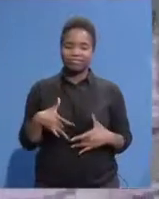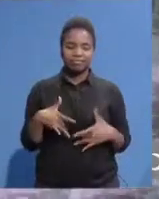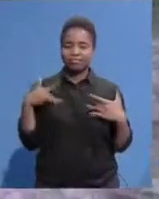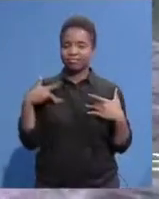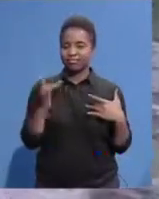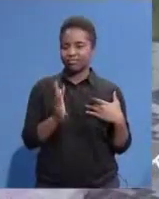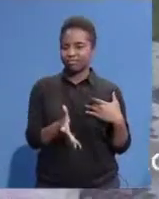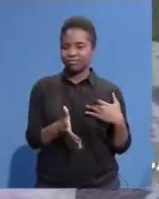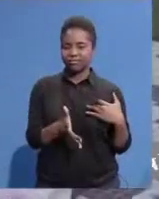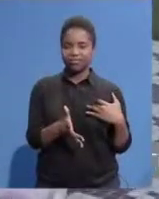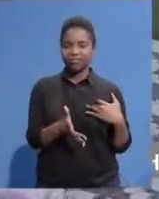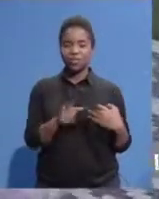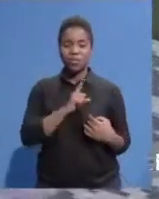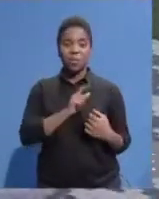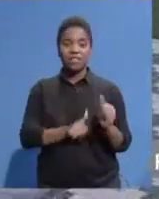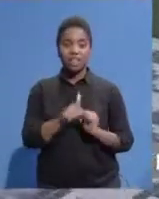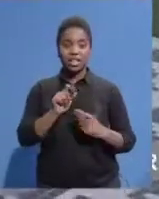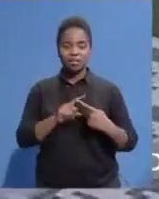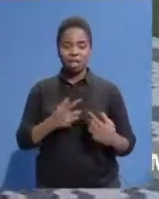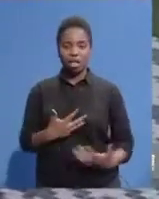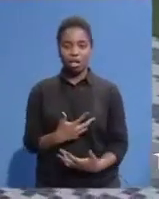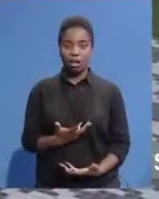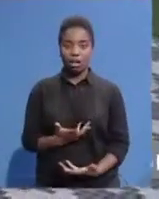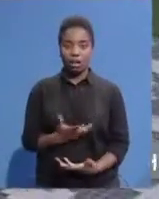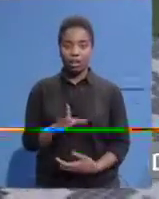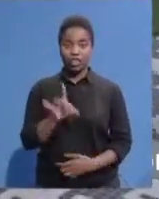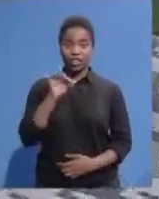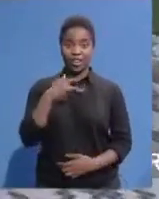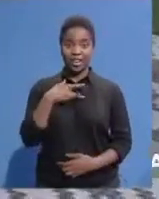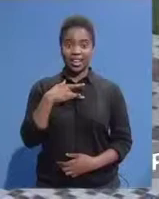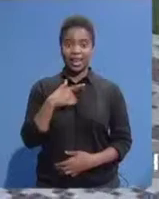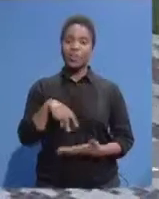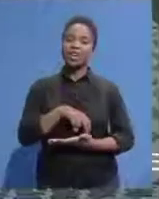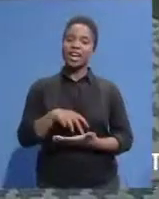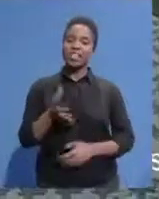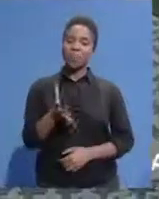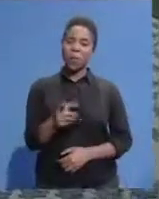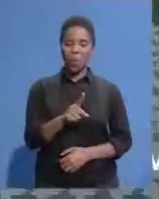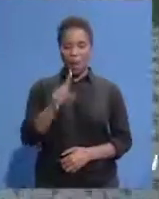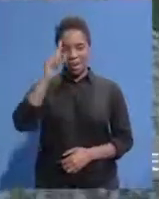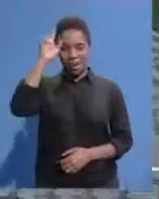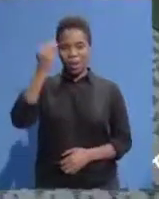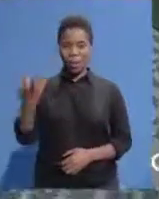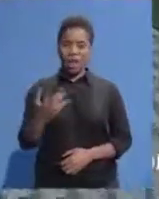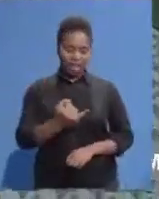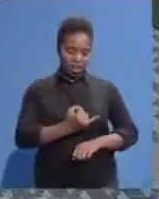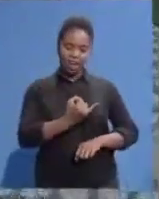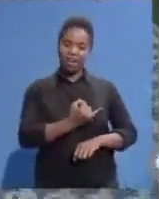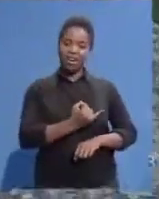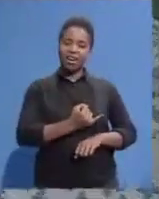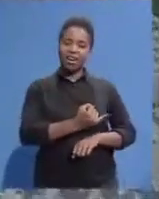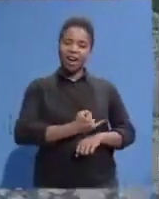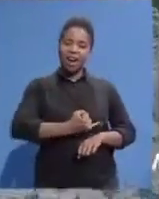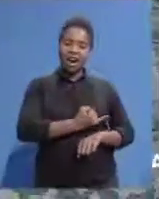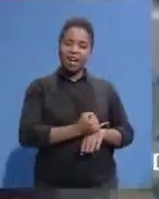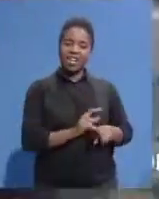because it was firstly a shock that we were selected to honour him at the launch to Robben Island. It was an amazing,